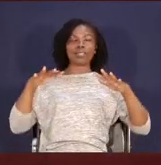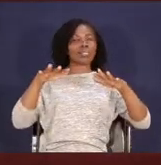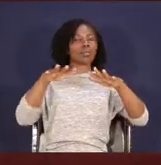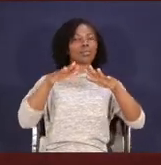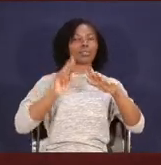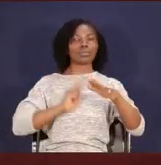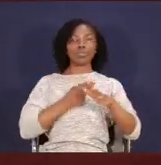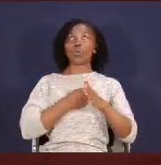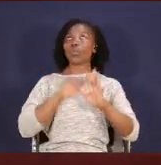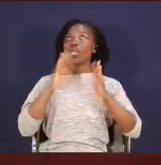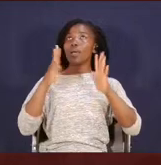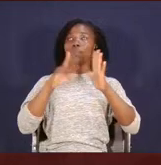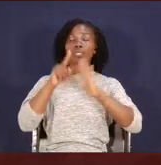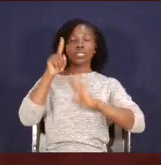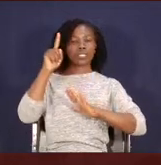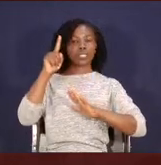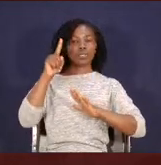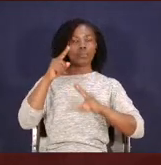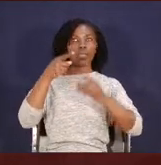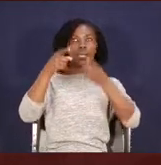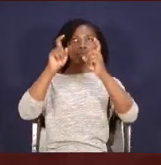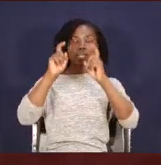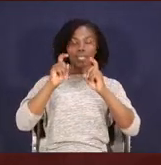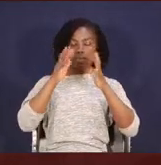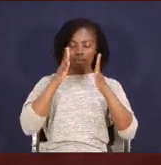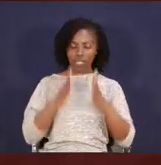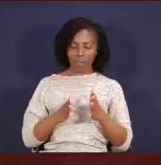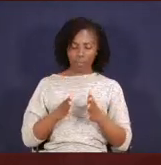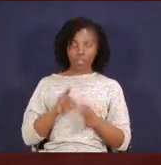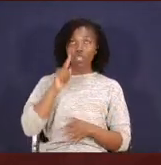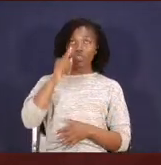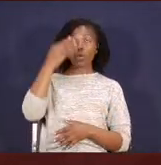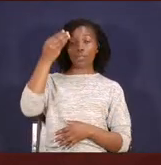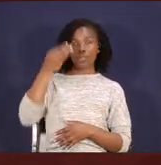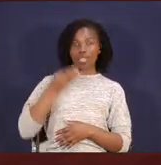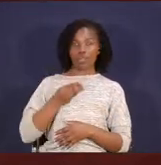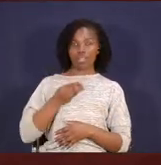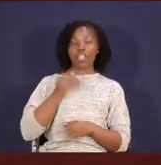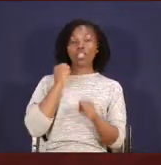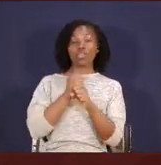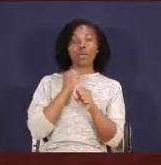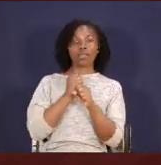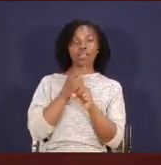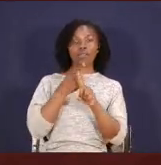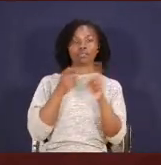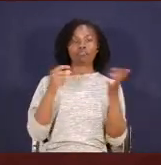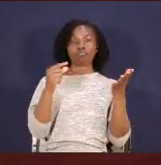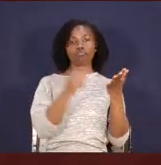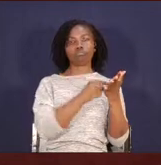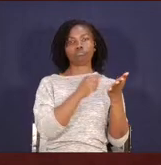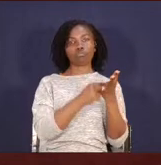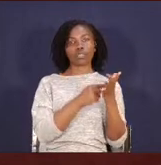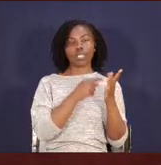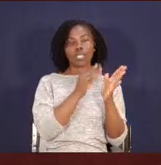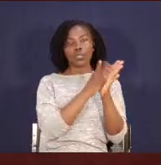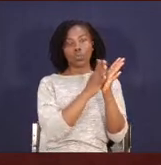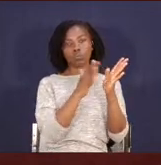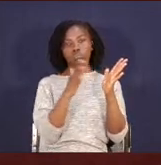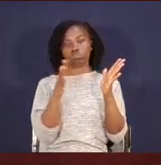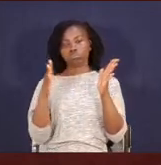the source and the giver. God, you have given, you have done it. From Genesis to